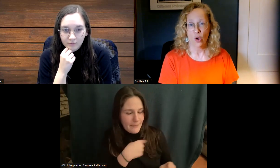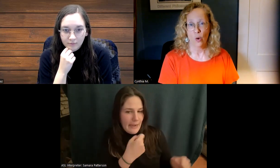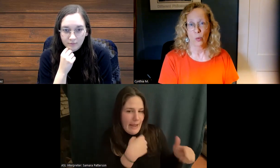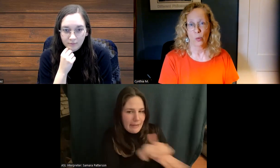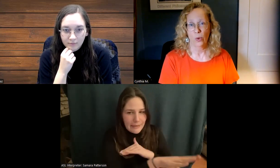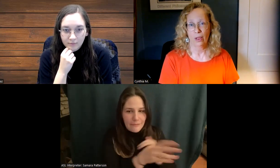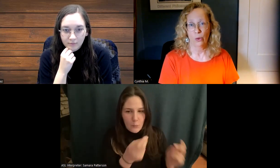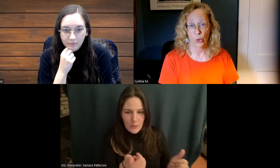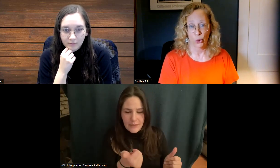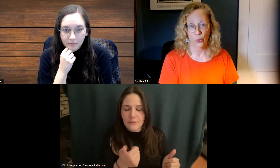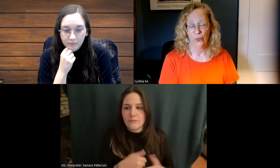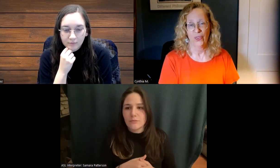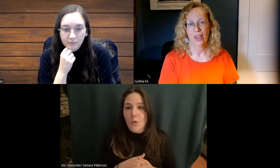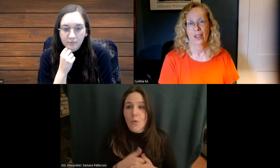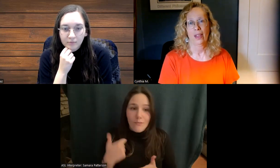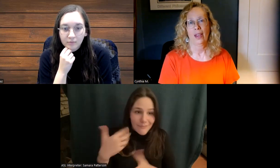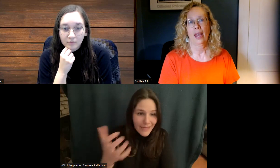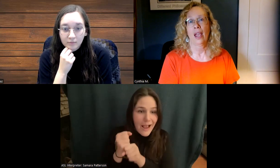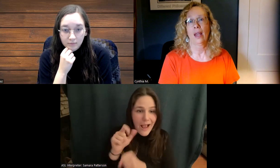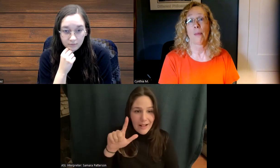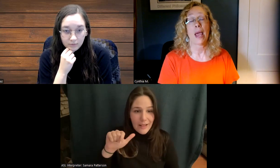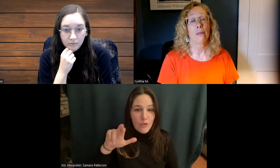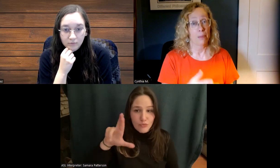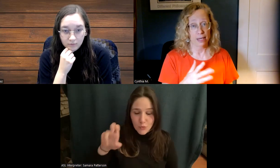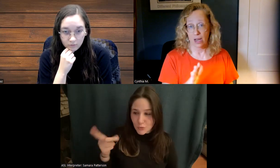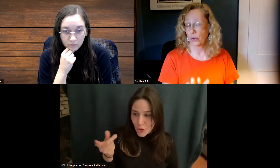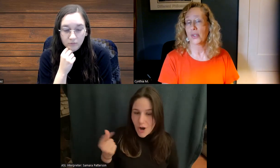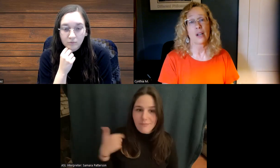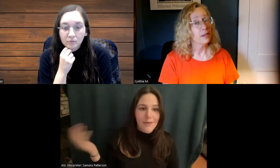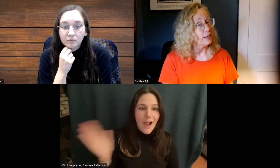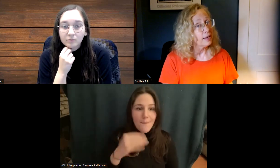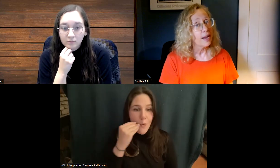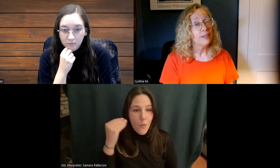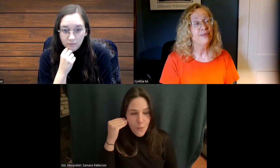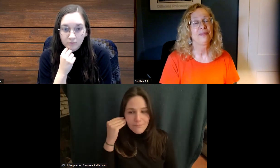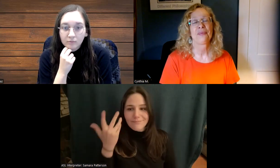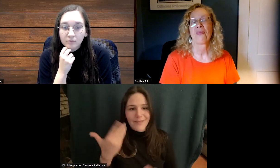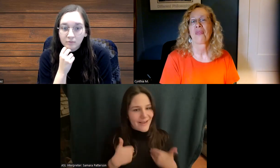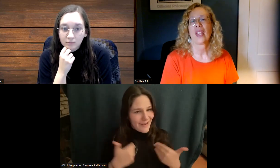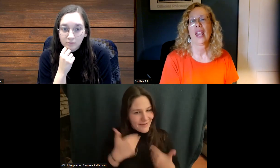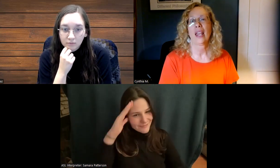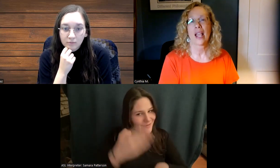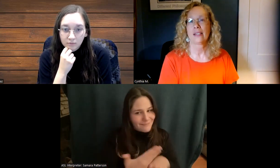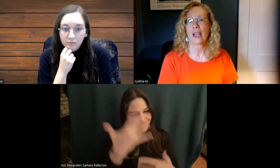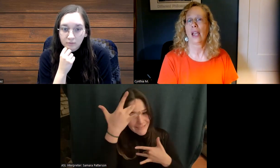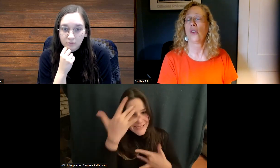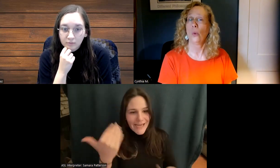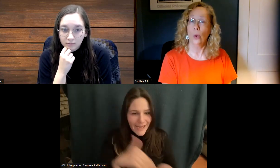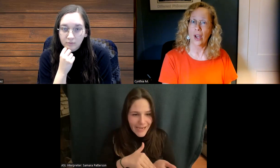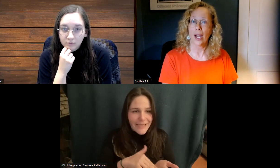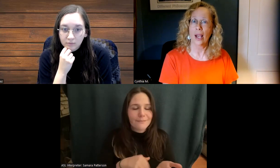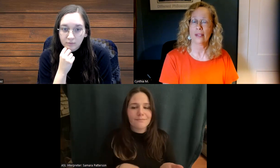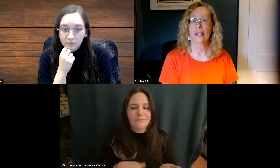came home with LaRue and my younger son got sick again. And I said,